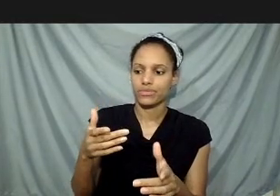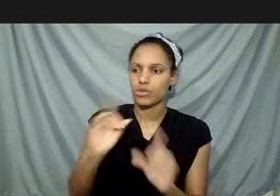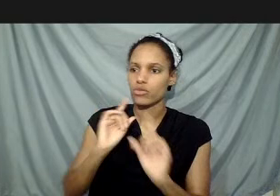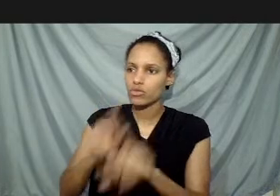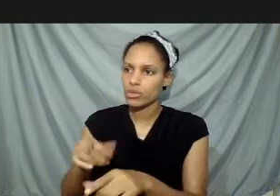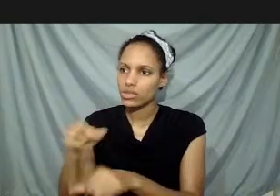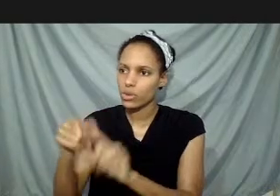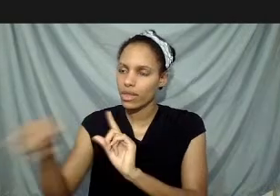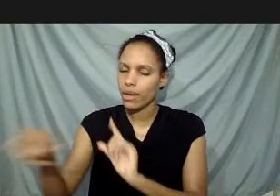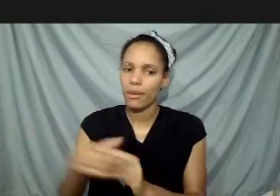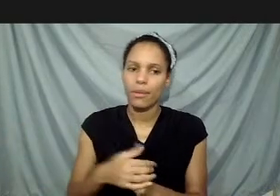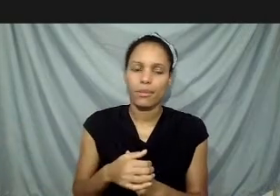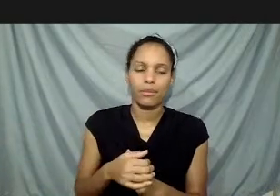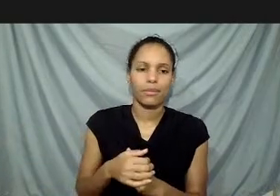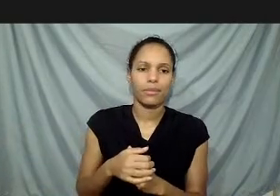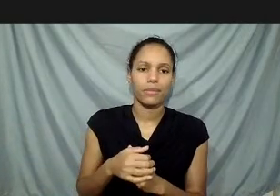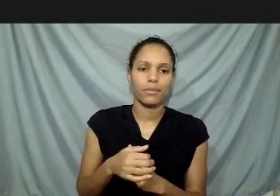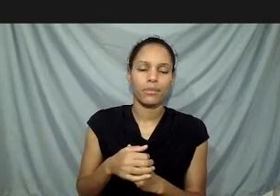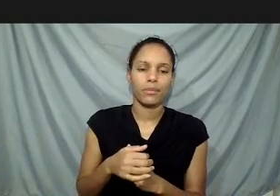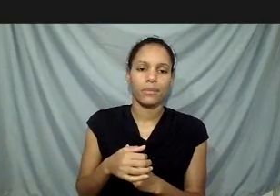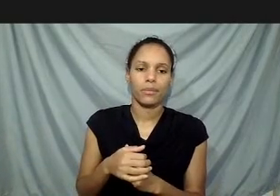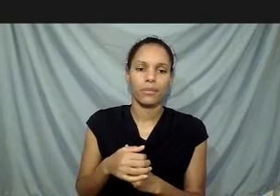right? So